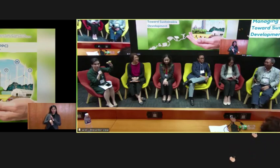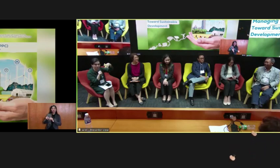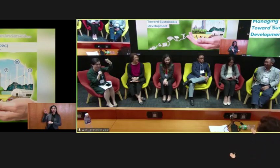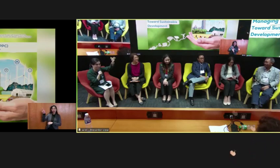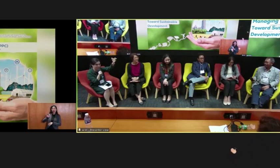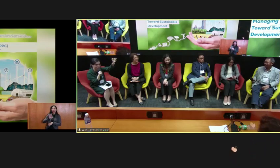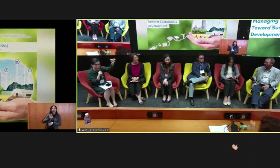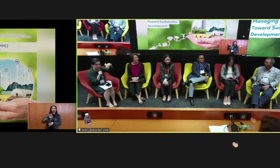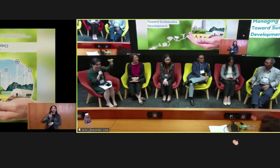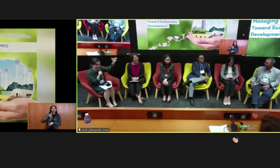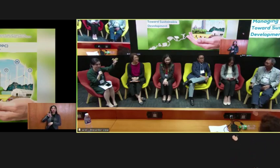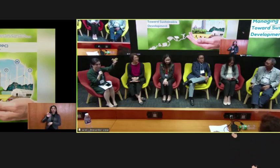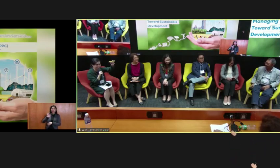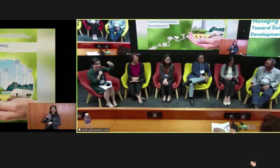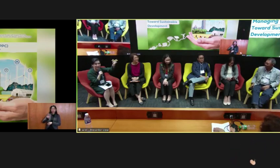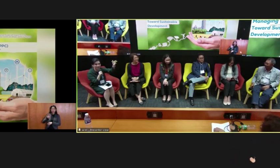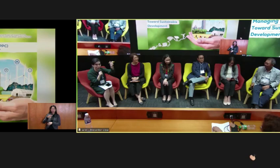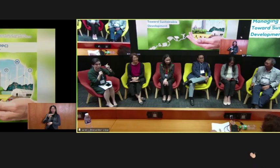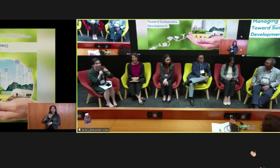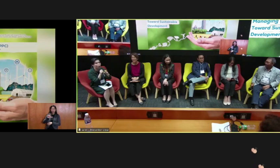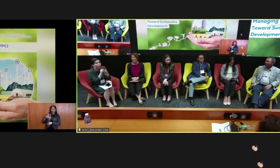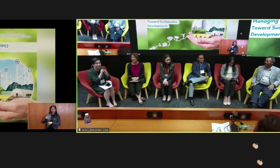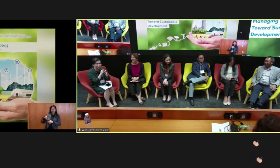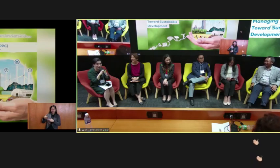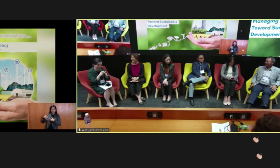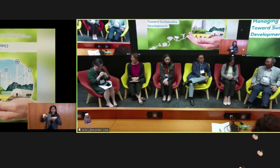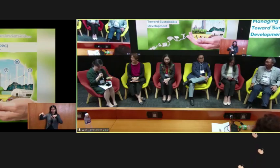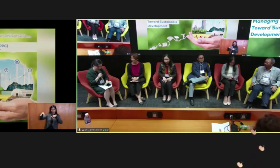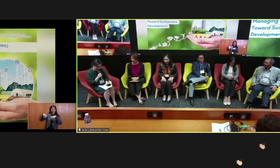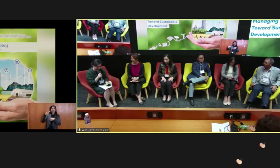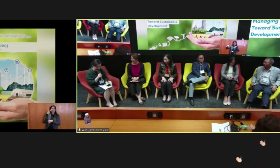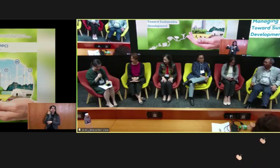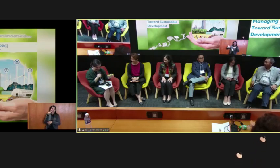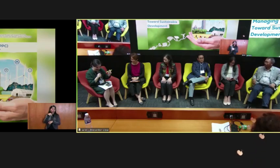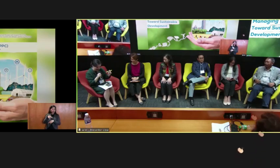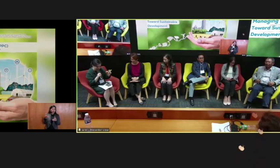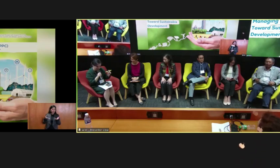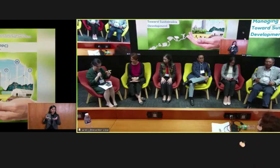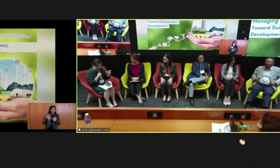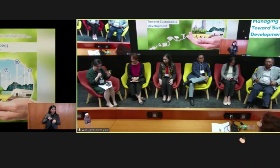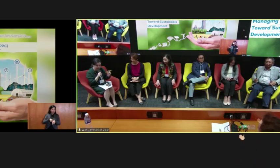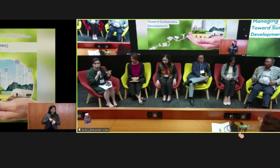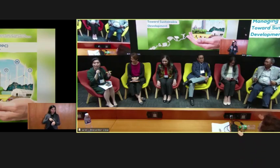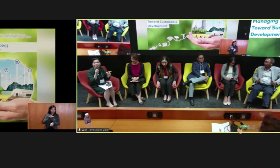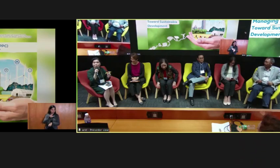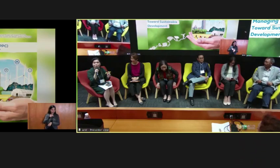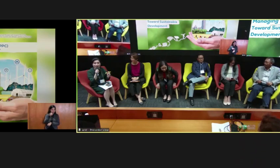Fuller Hall, just right across, just beside this room. We'll see you back here at